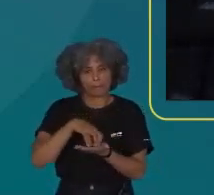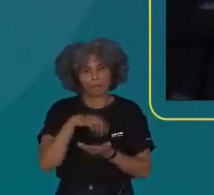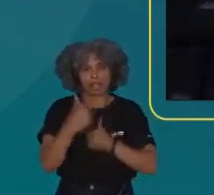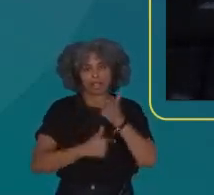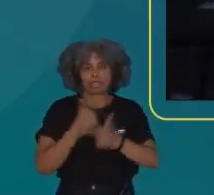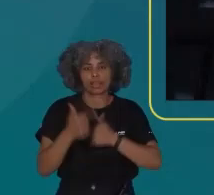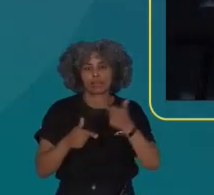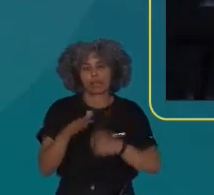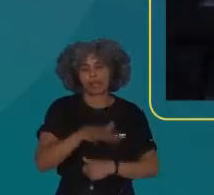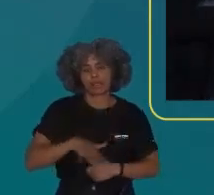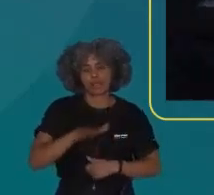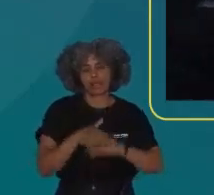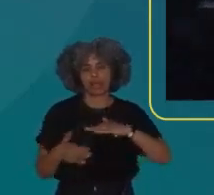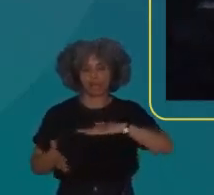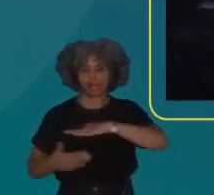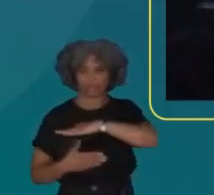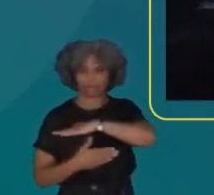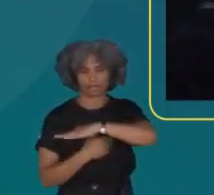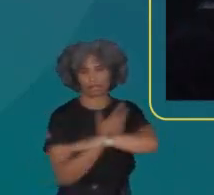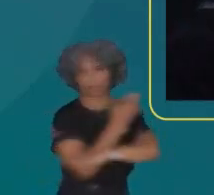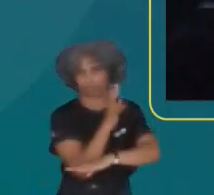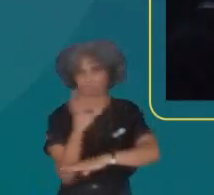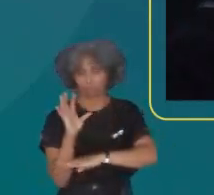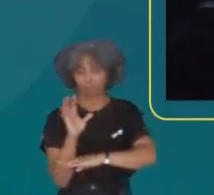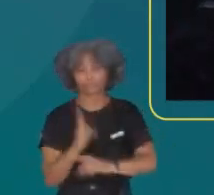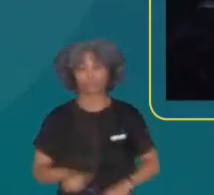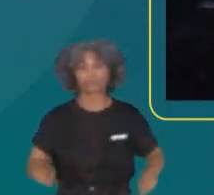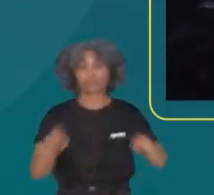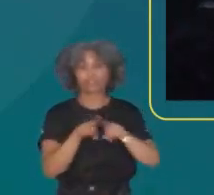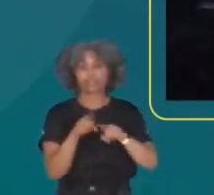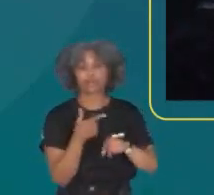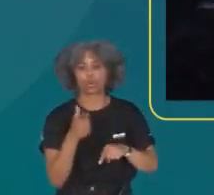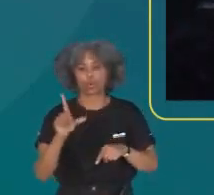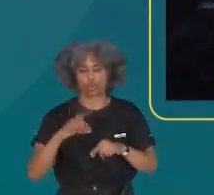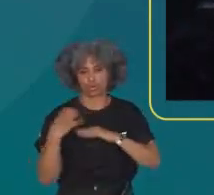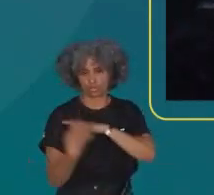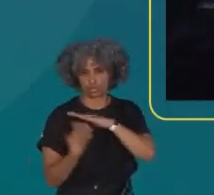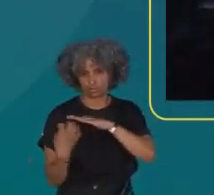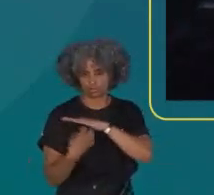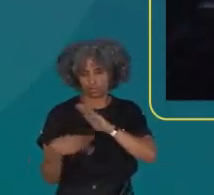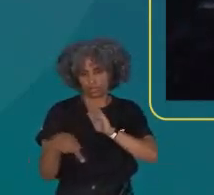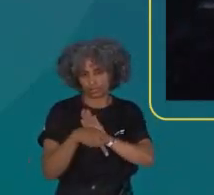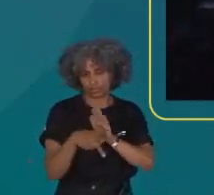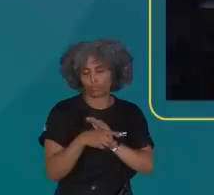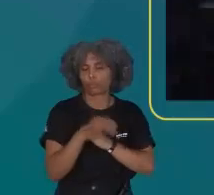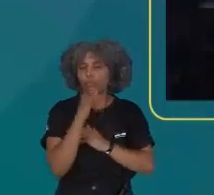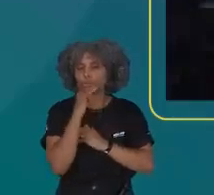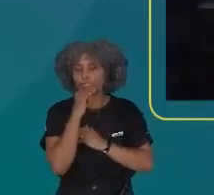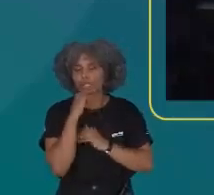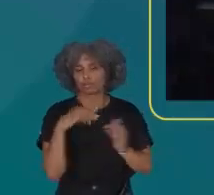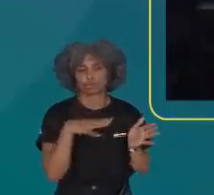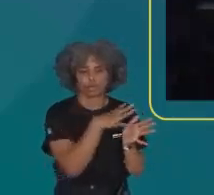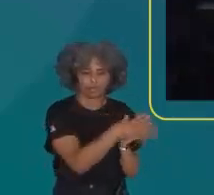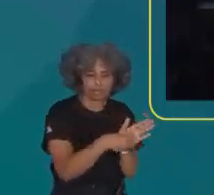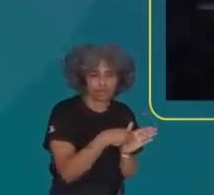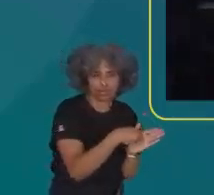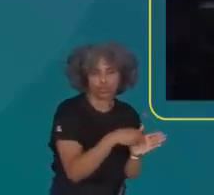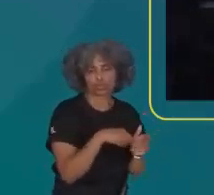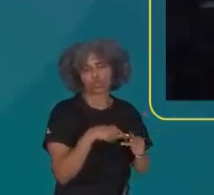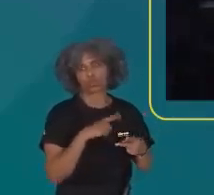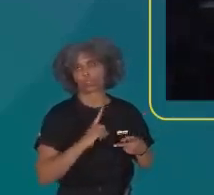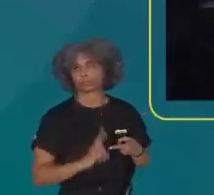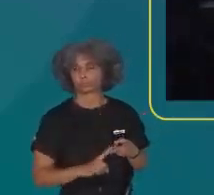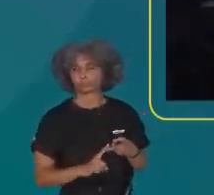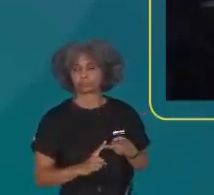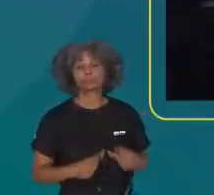of organizations with the indigenous from the Amazons and different, the Afro in Cali, which is, by the way, one